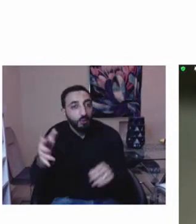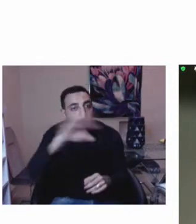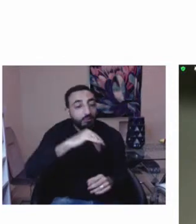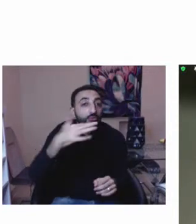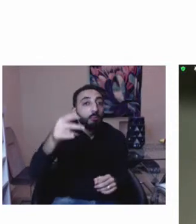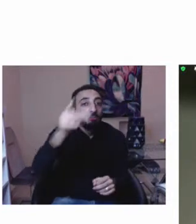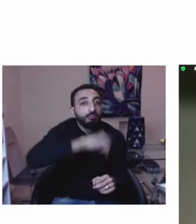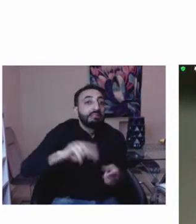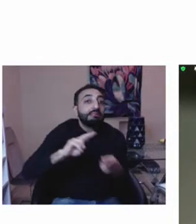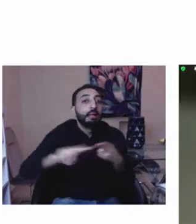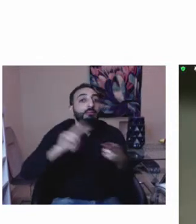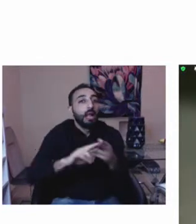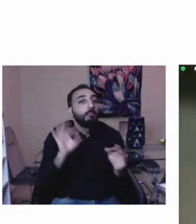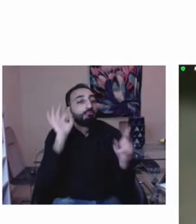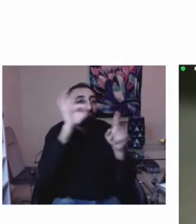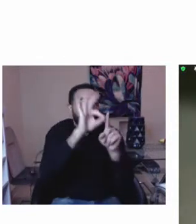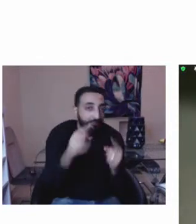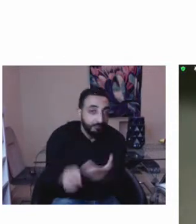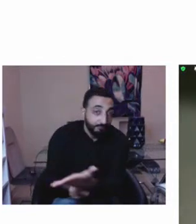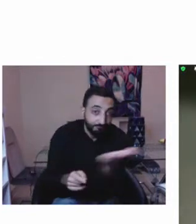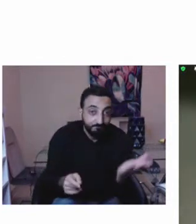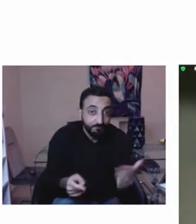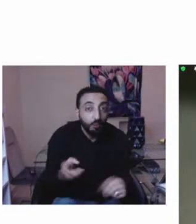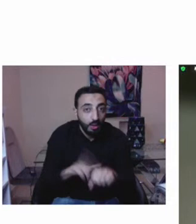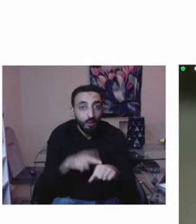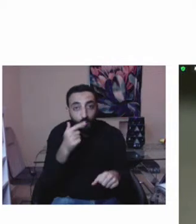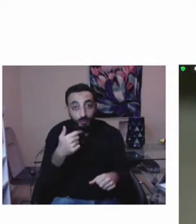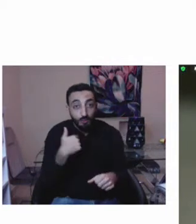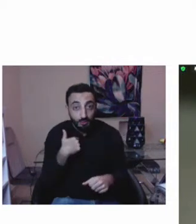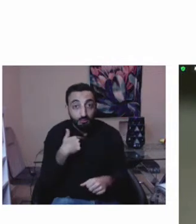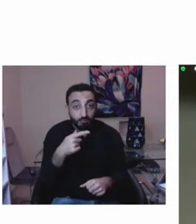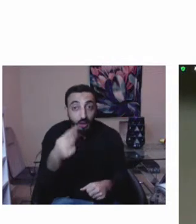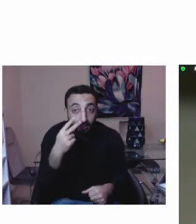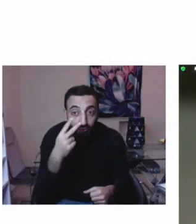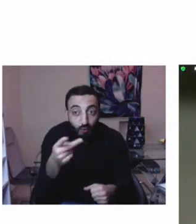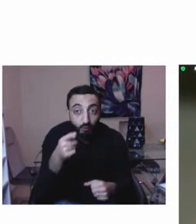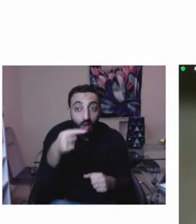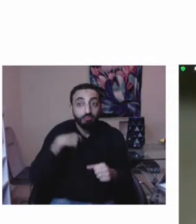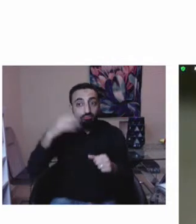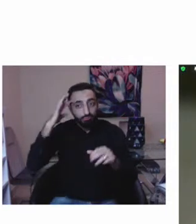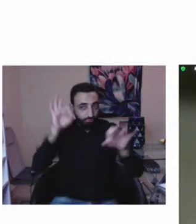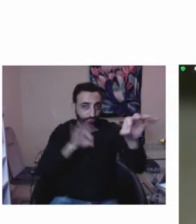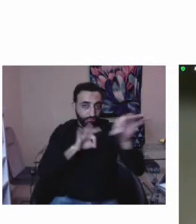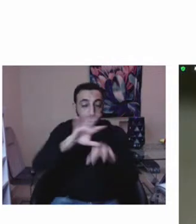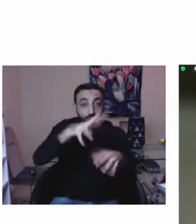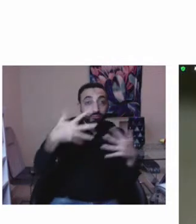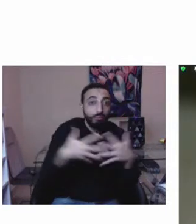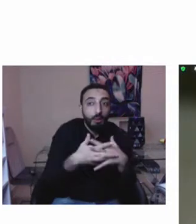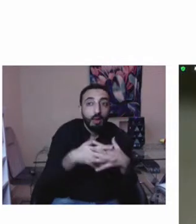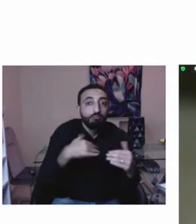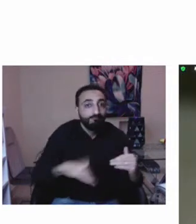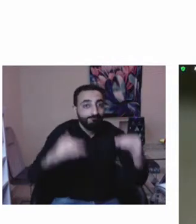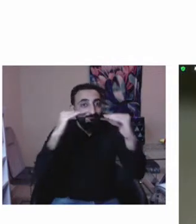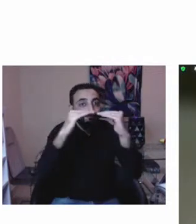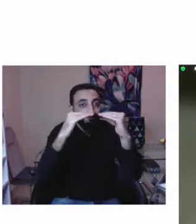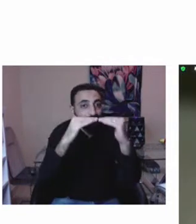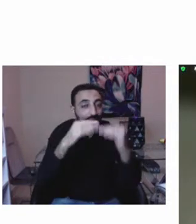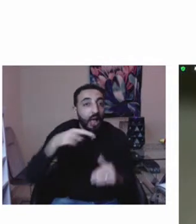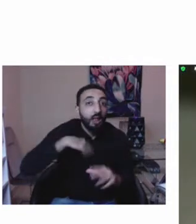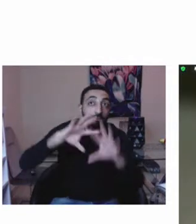impact at the local, national, regional, and global level. Now, as donors have